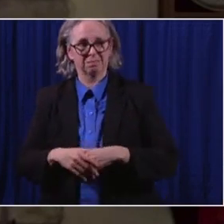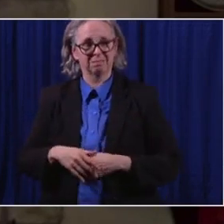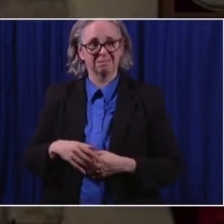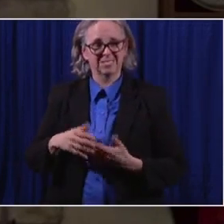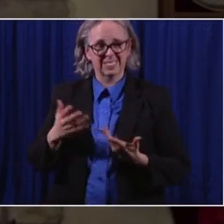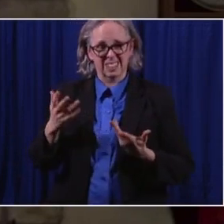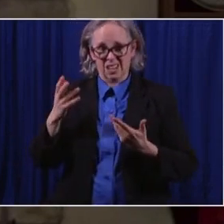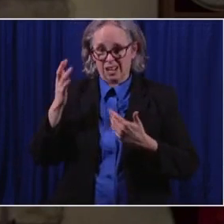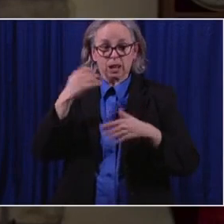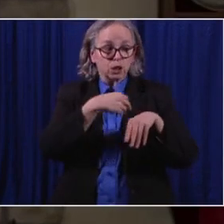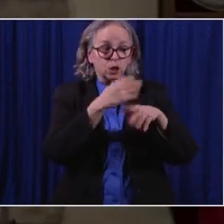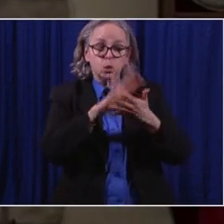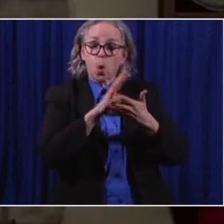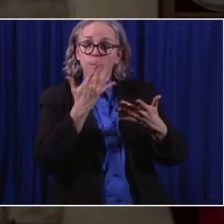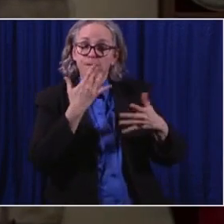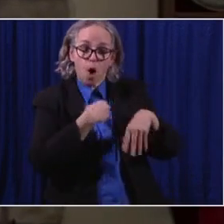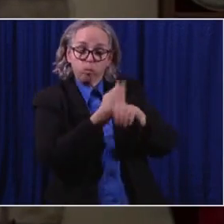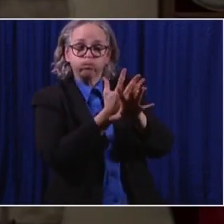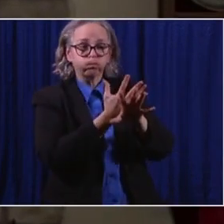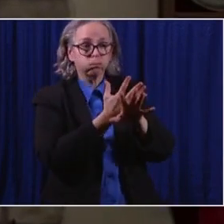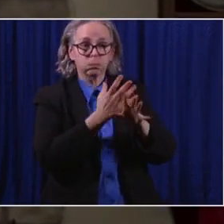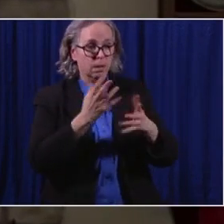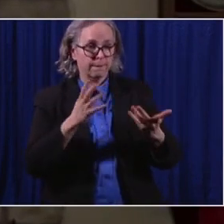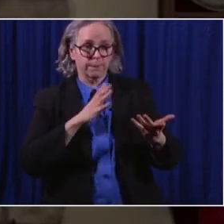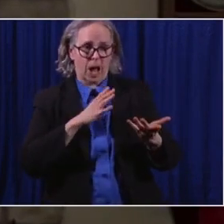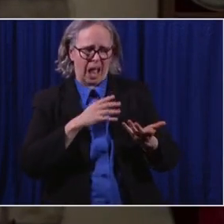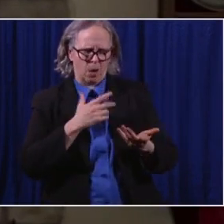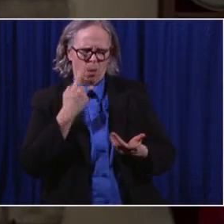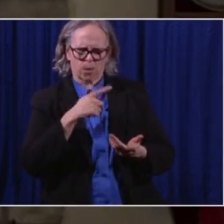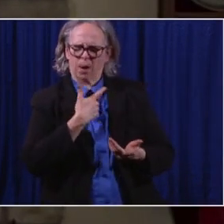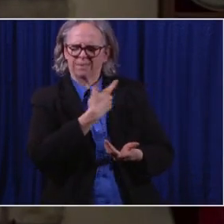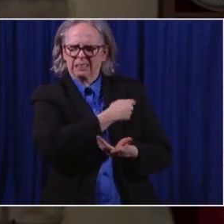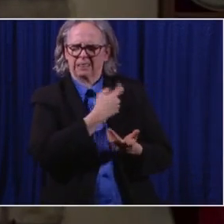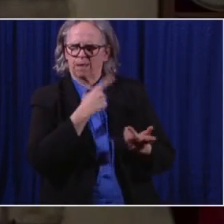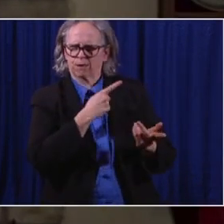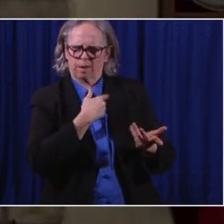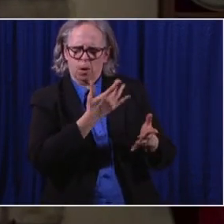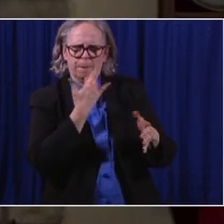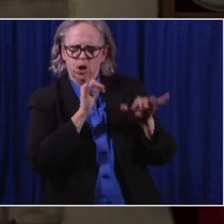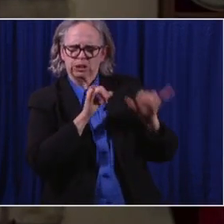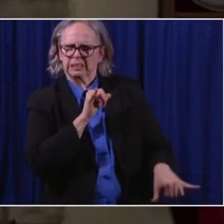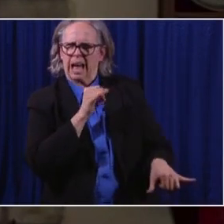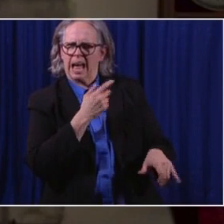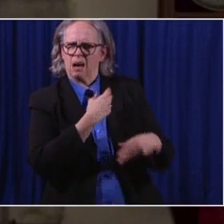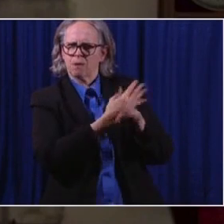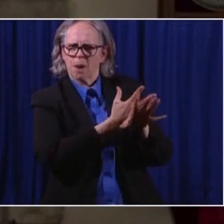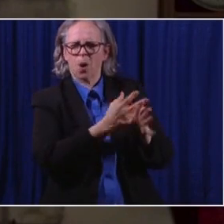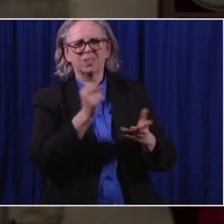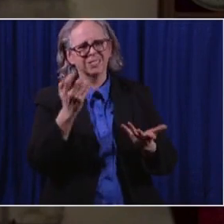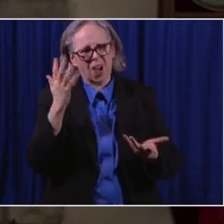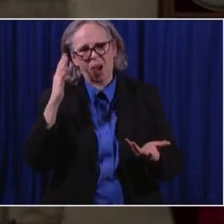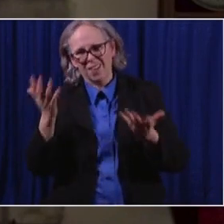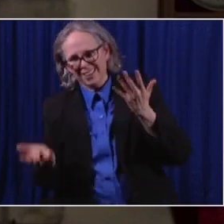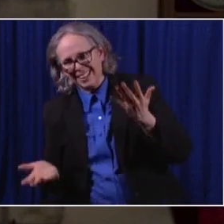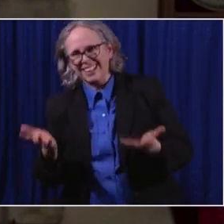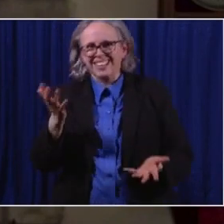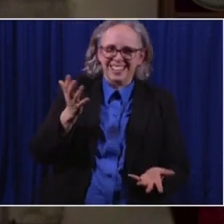no justification to do that. Again, these are all, so as we talked a moment